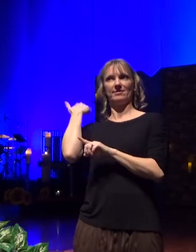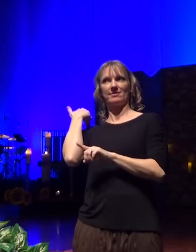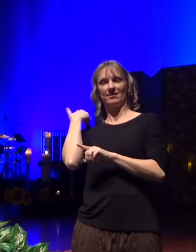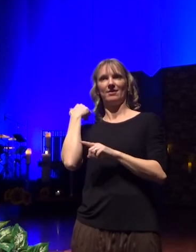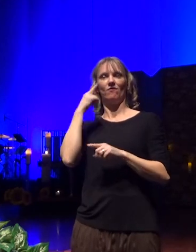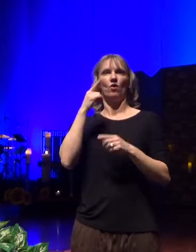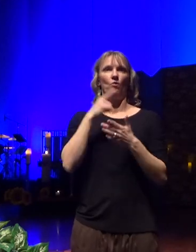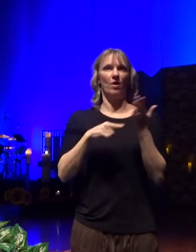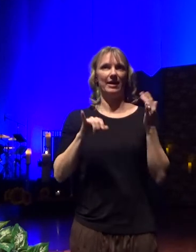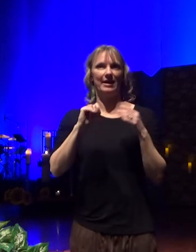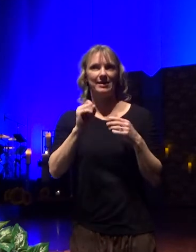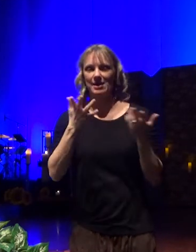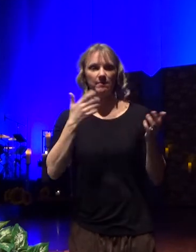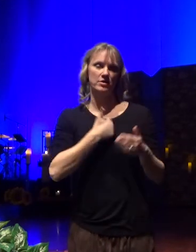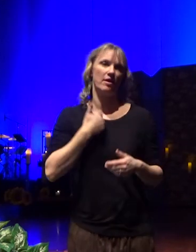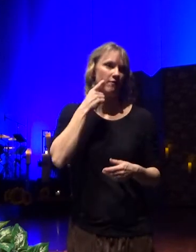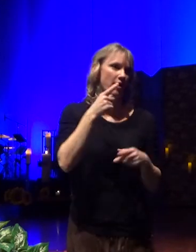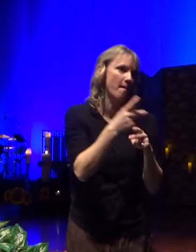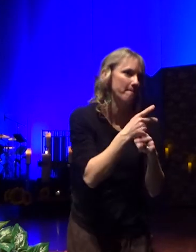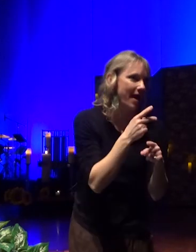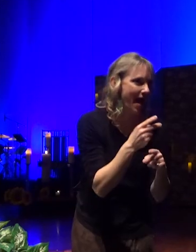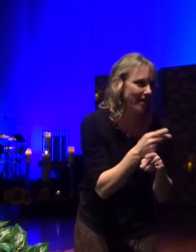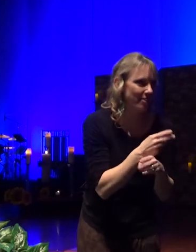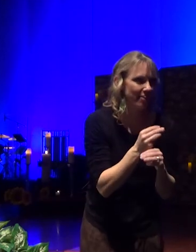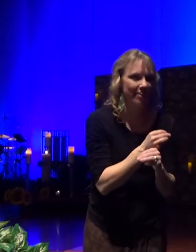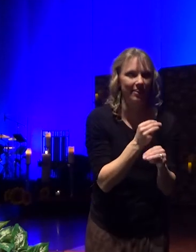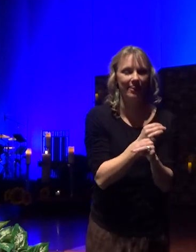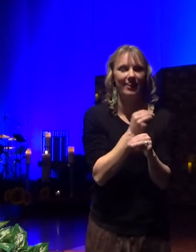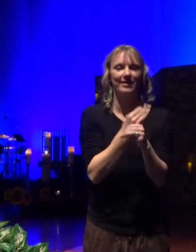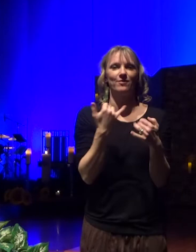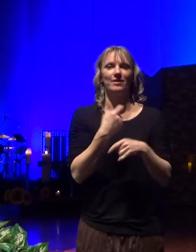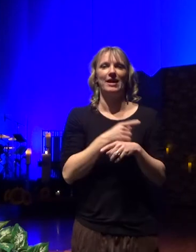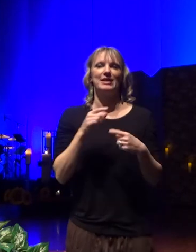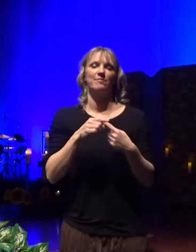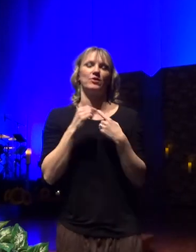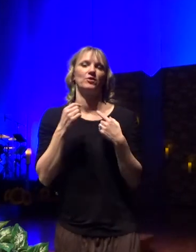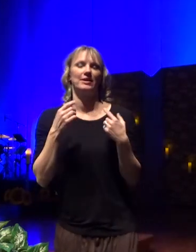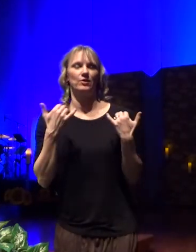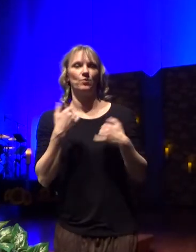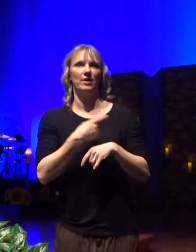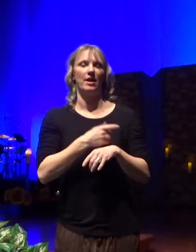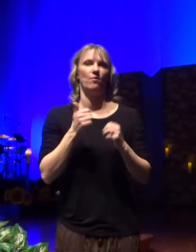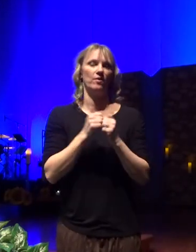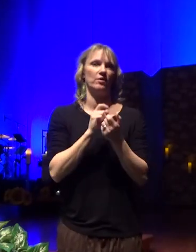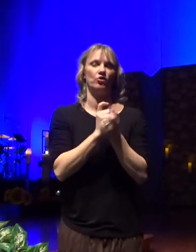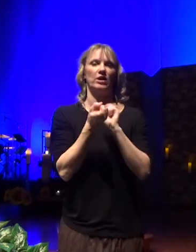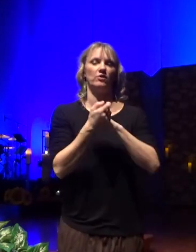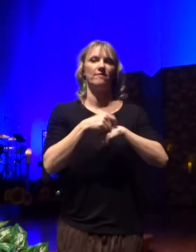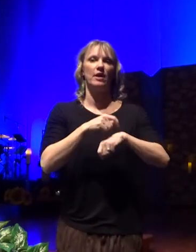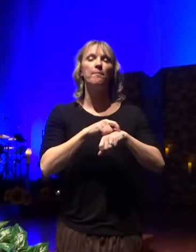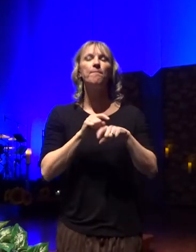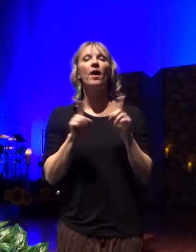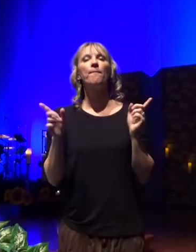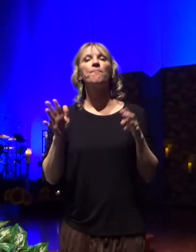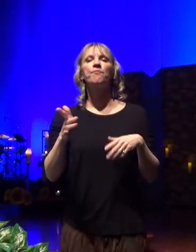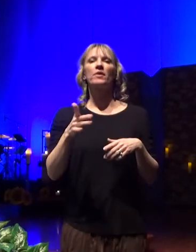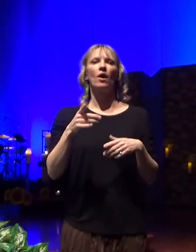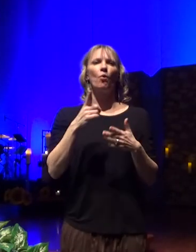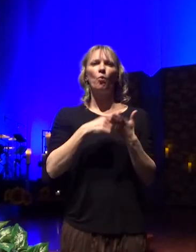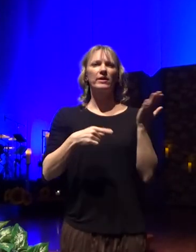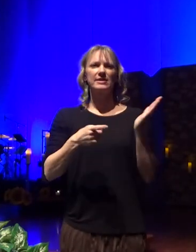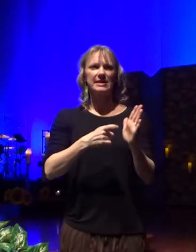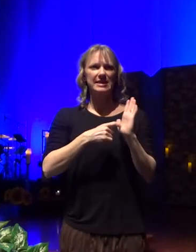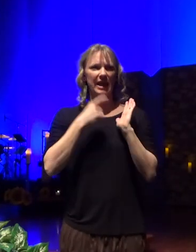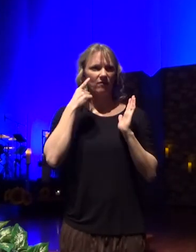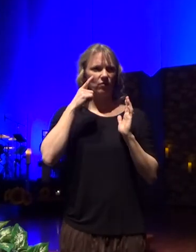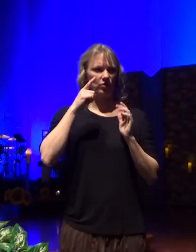what is. Sorry for the math, especially on daylight savings time. Forgive me. But what would it mean to start doing the